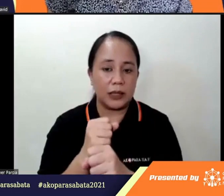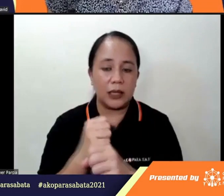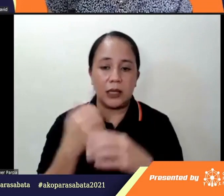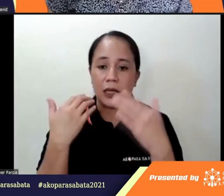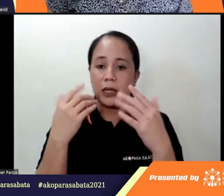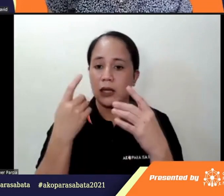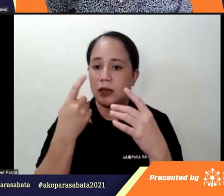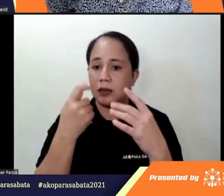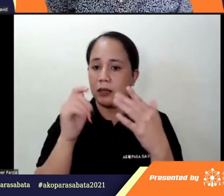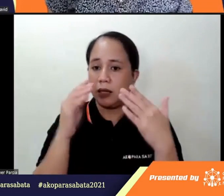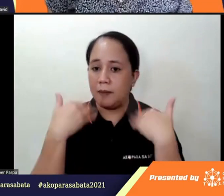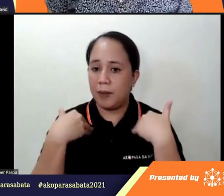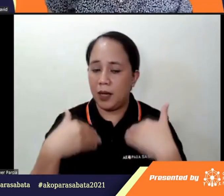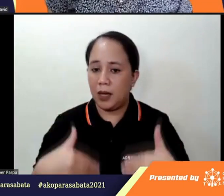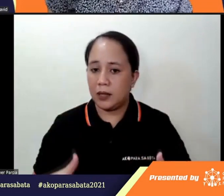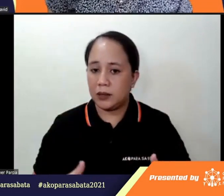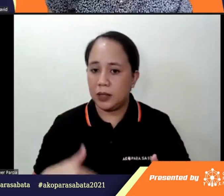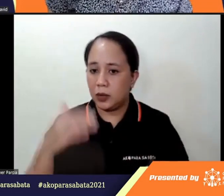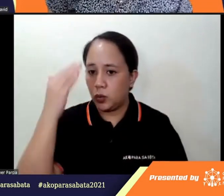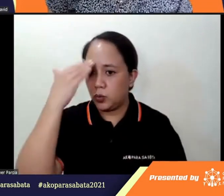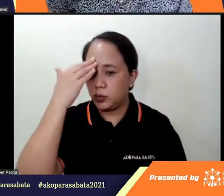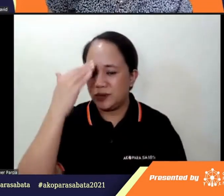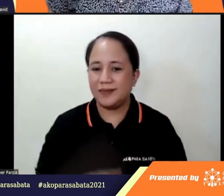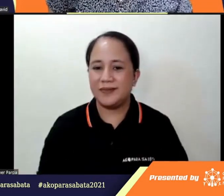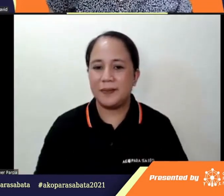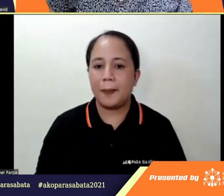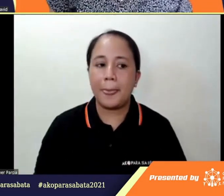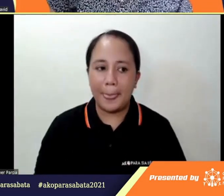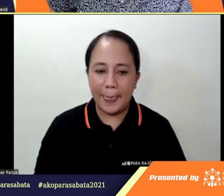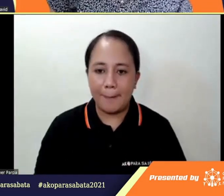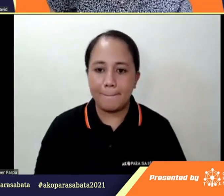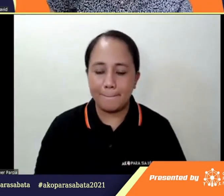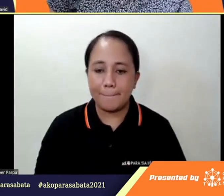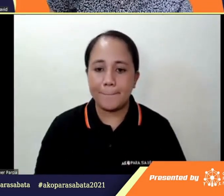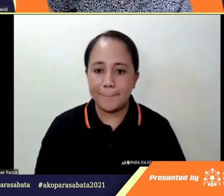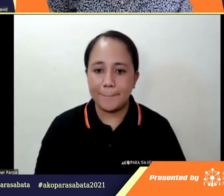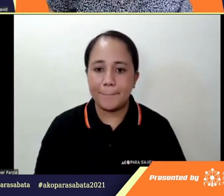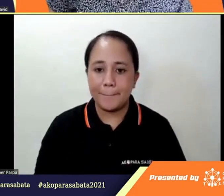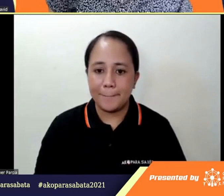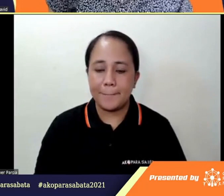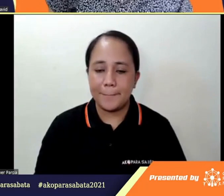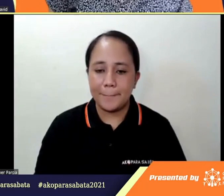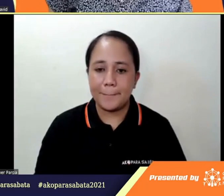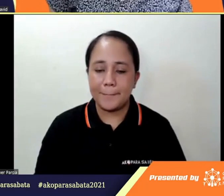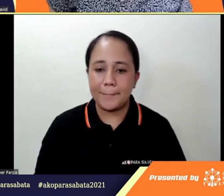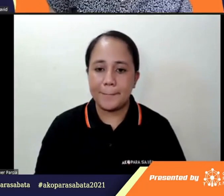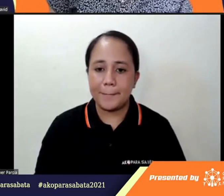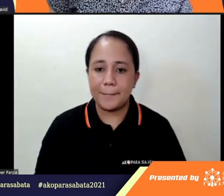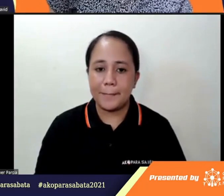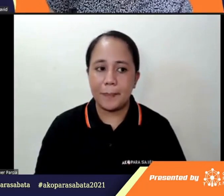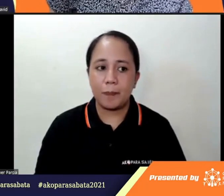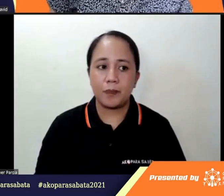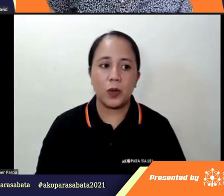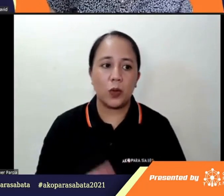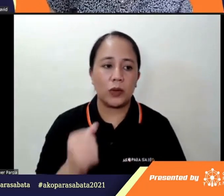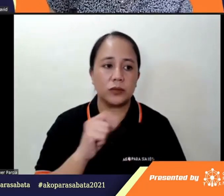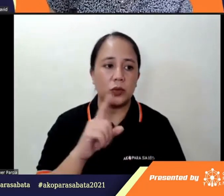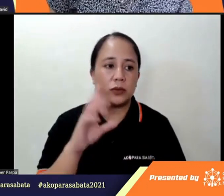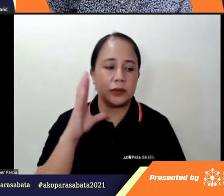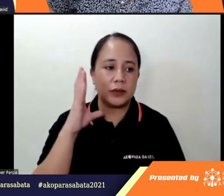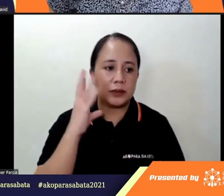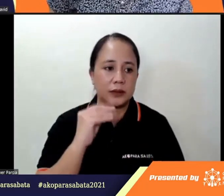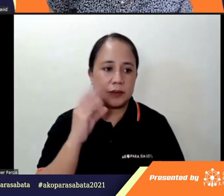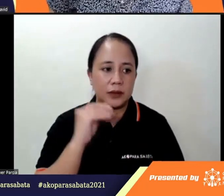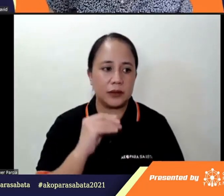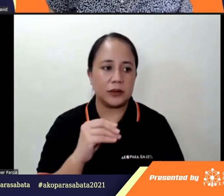body knows. The body knows. Kasi lahat na na-experience mo,